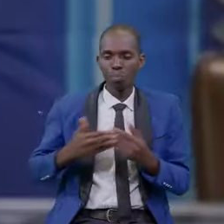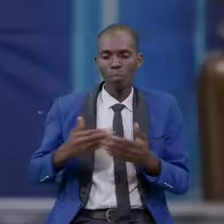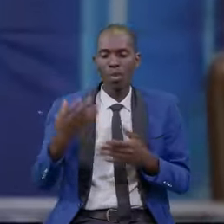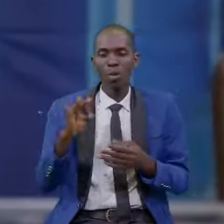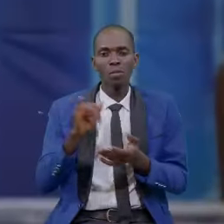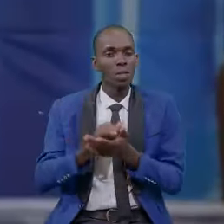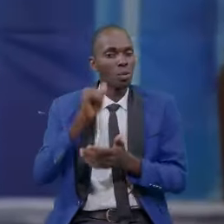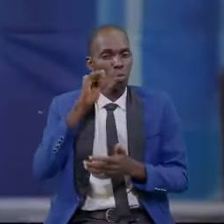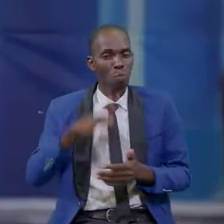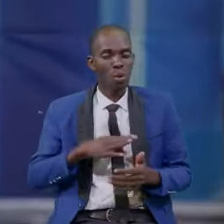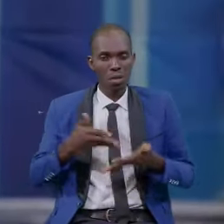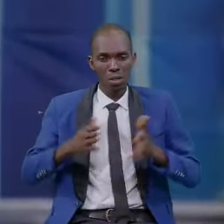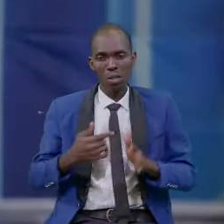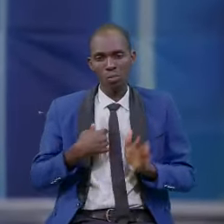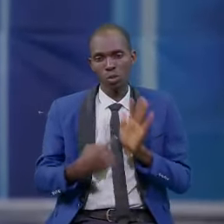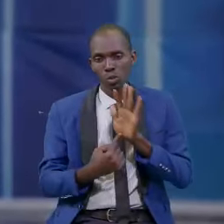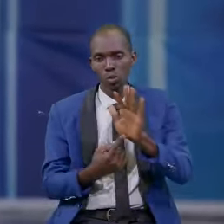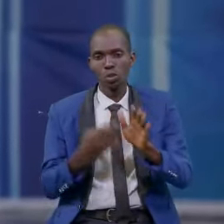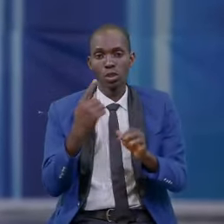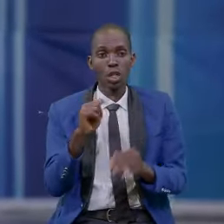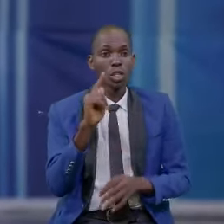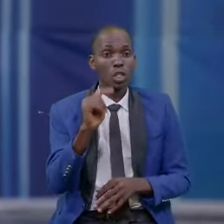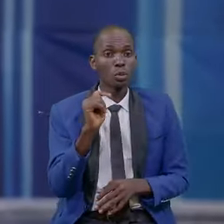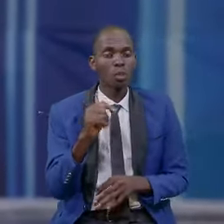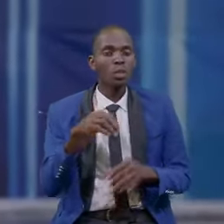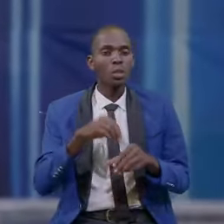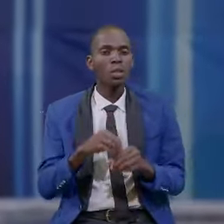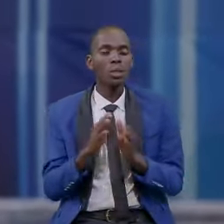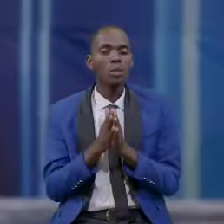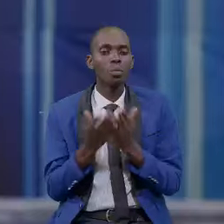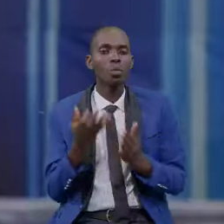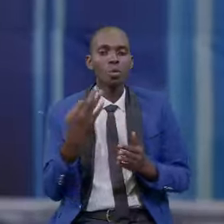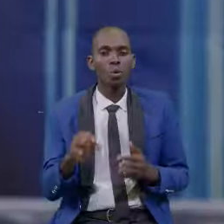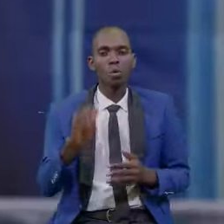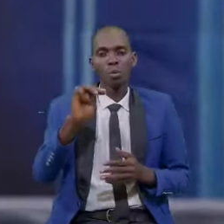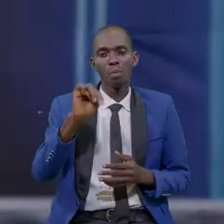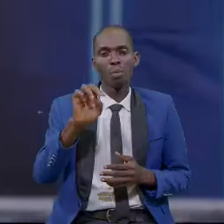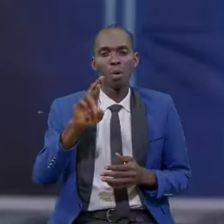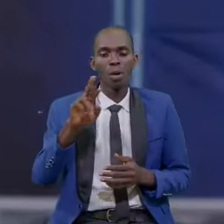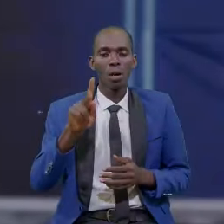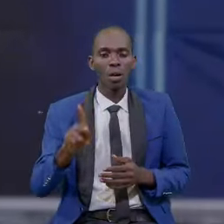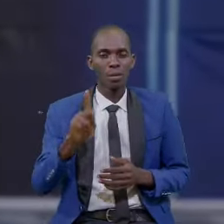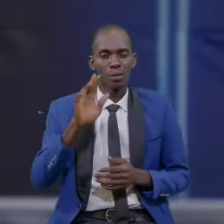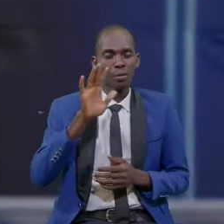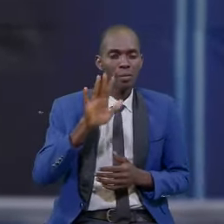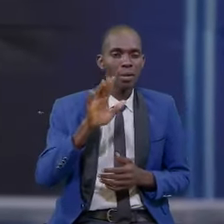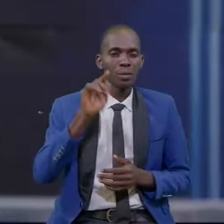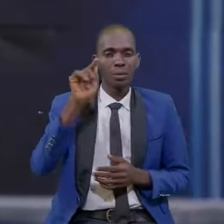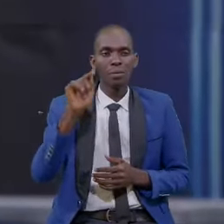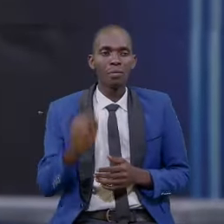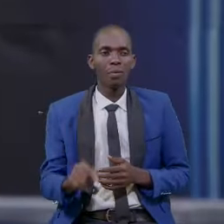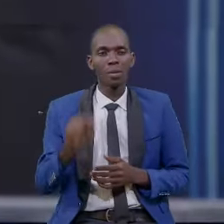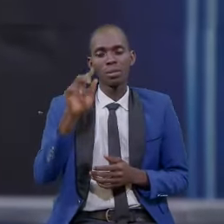to you now. In Mark chapter 5, verse 25. And a certain woman, which had